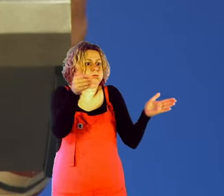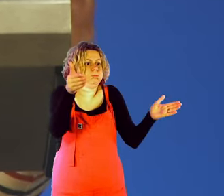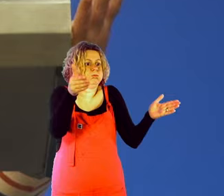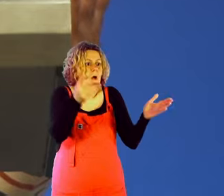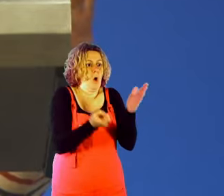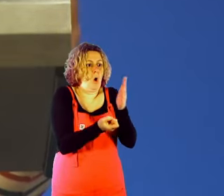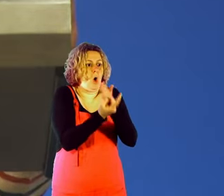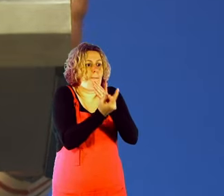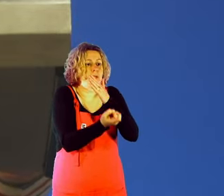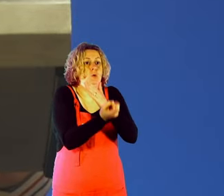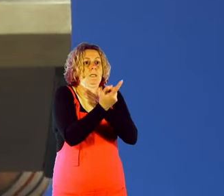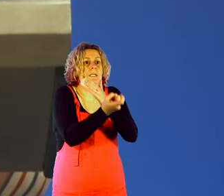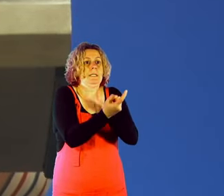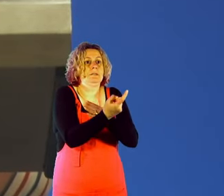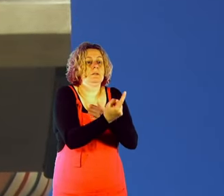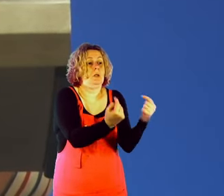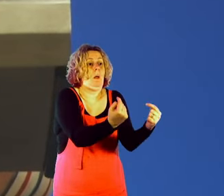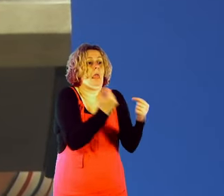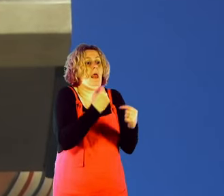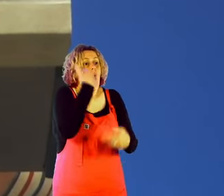really, really badly.